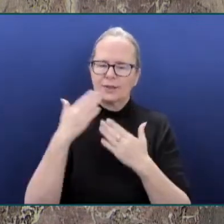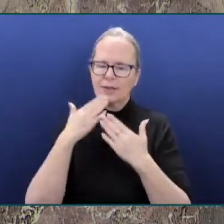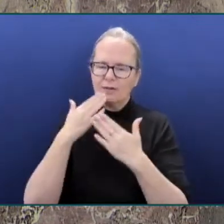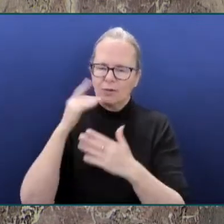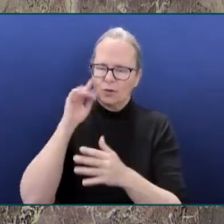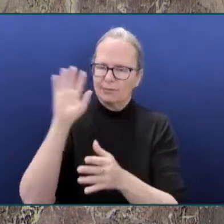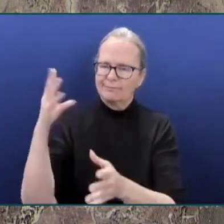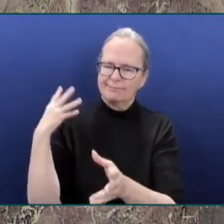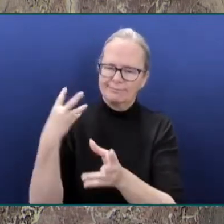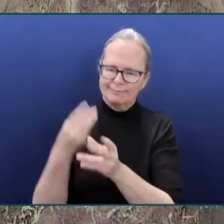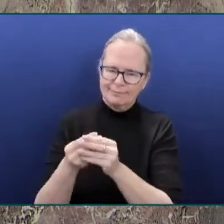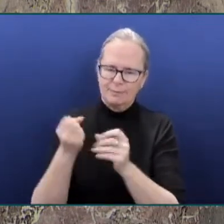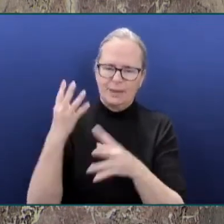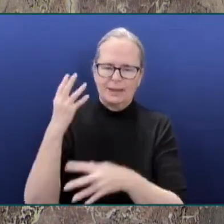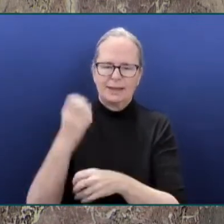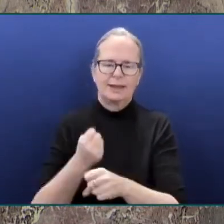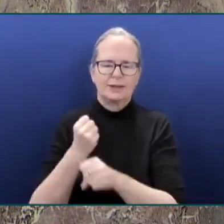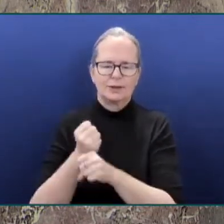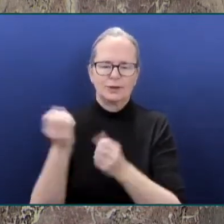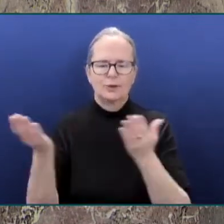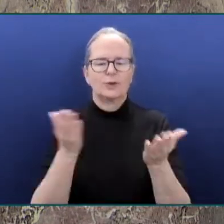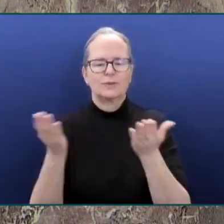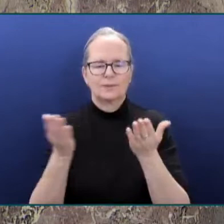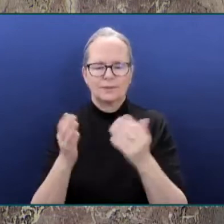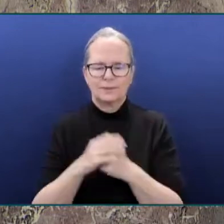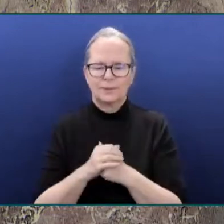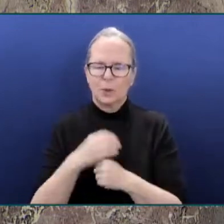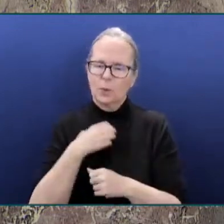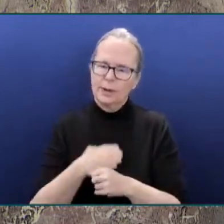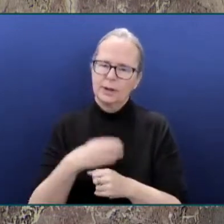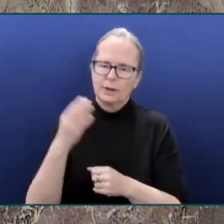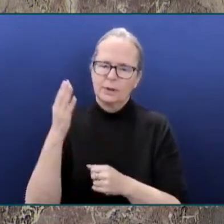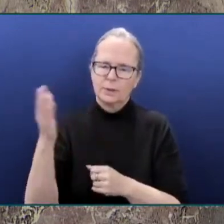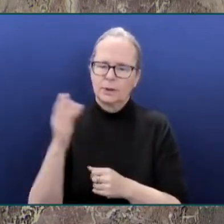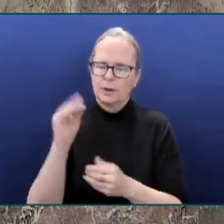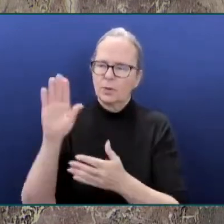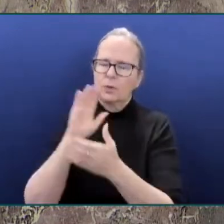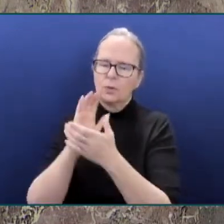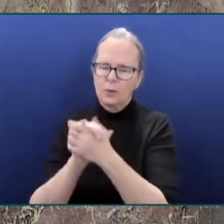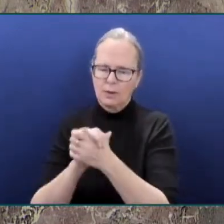and wishing him and Lara the very best in retirement.